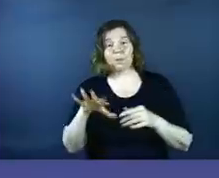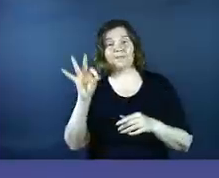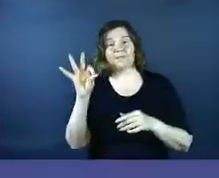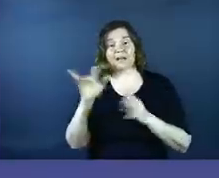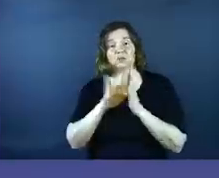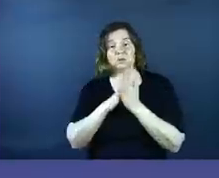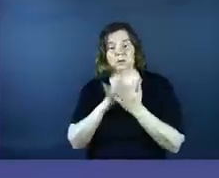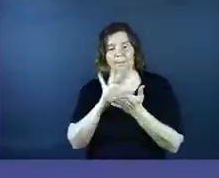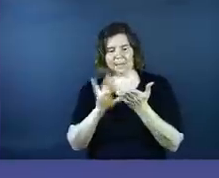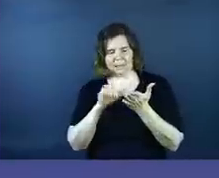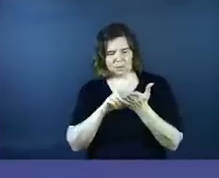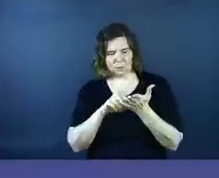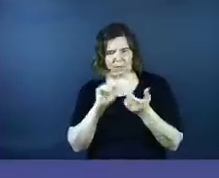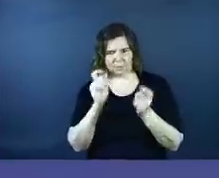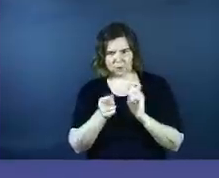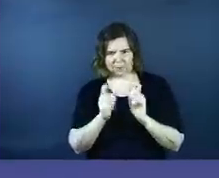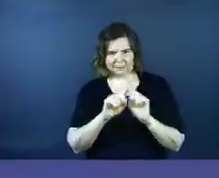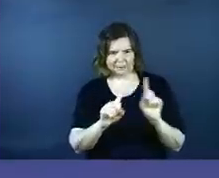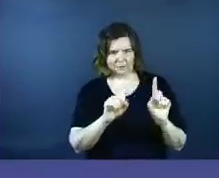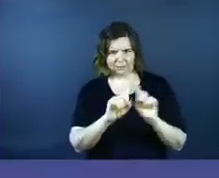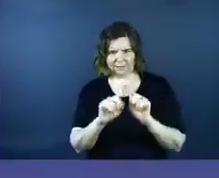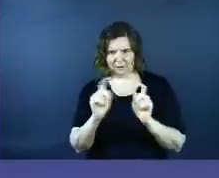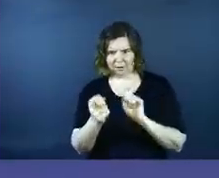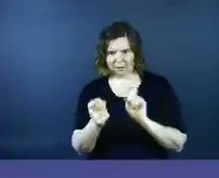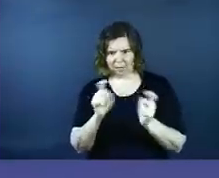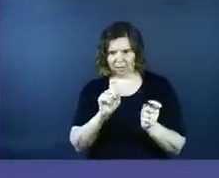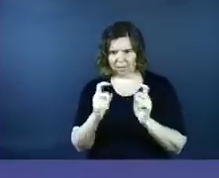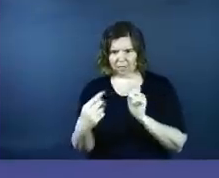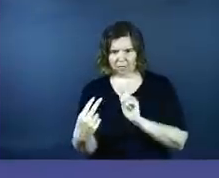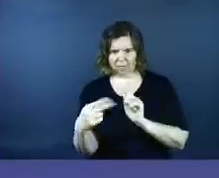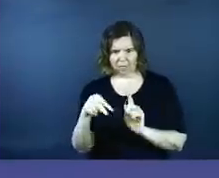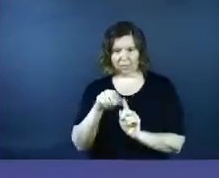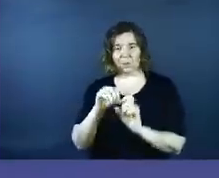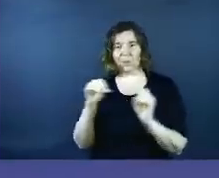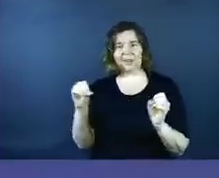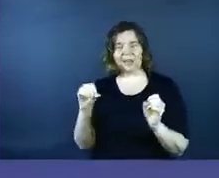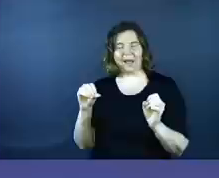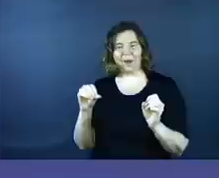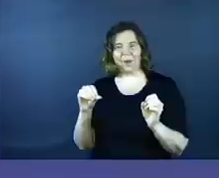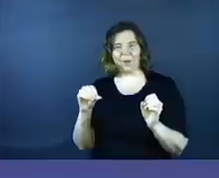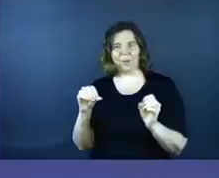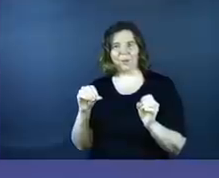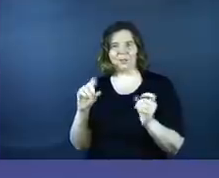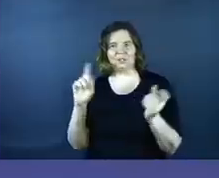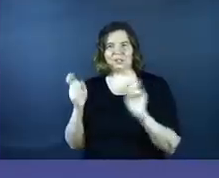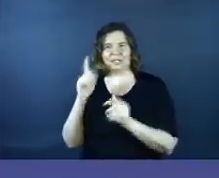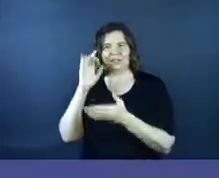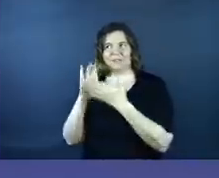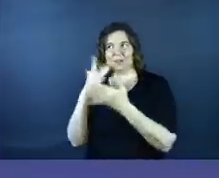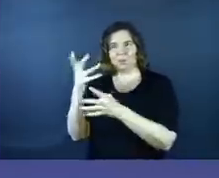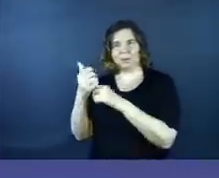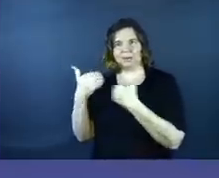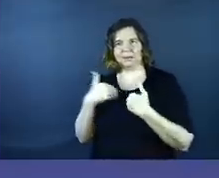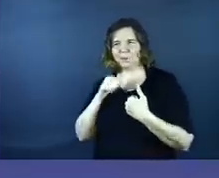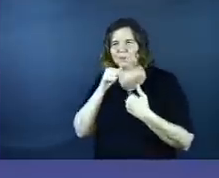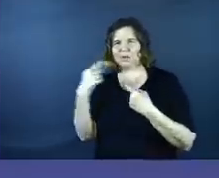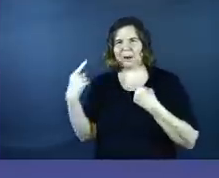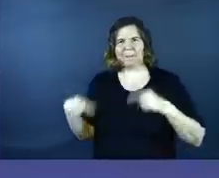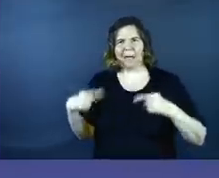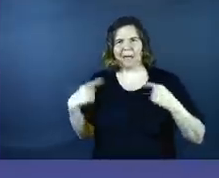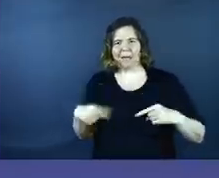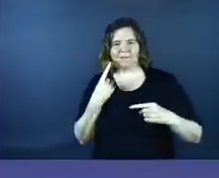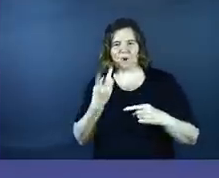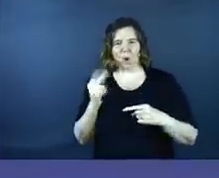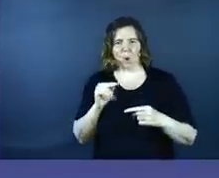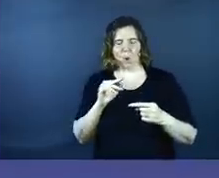passages which can be interpreted in very different ways without prejudice to the faith we've received. We should not battle for our